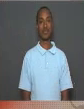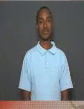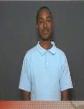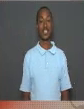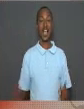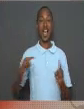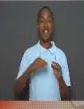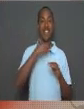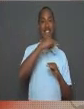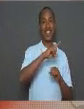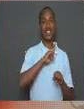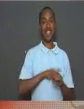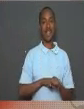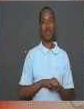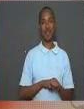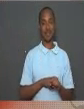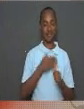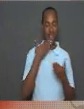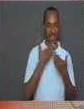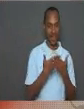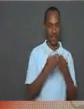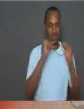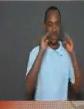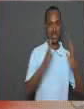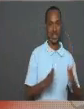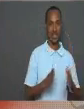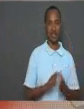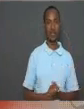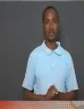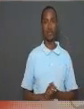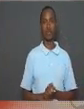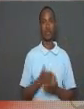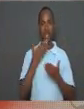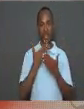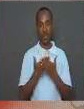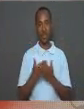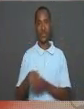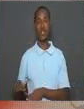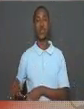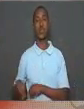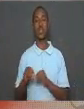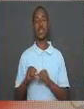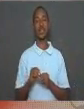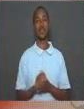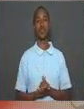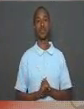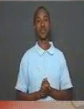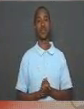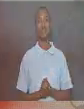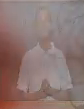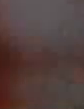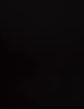Until next time, thank you, teacher. Thank you, students.